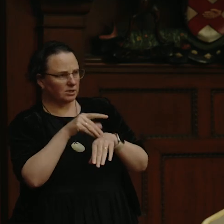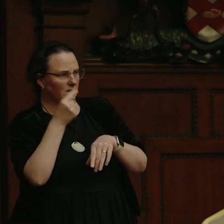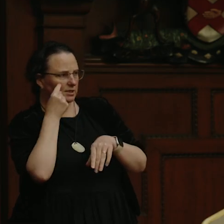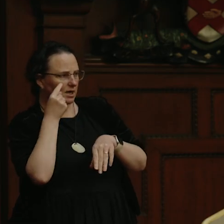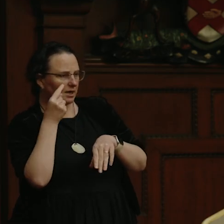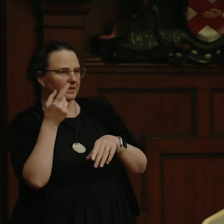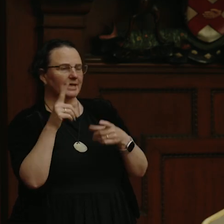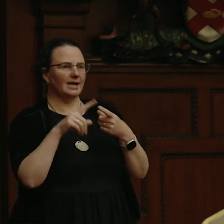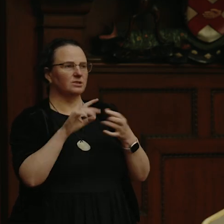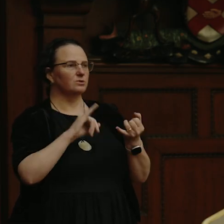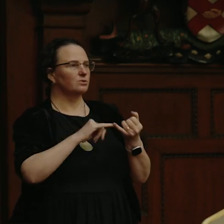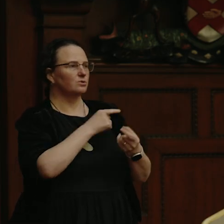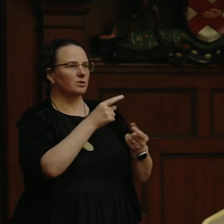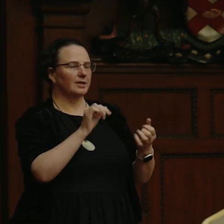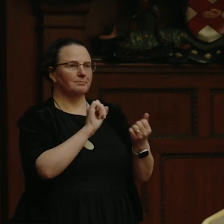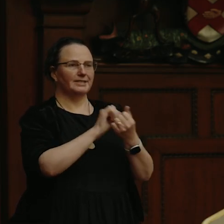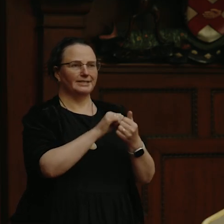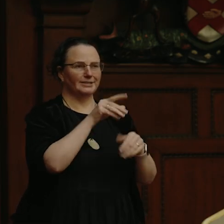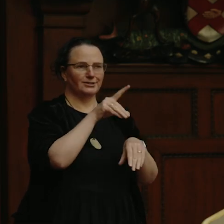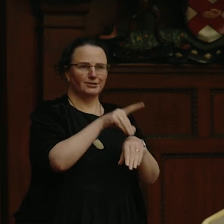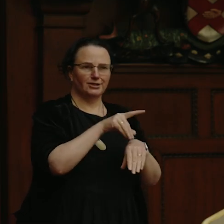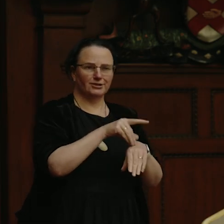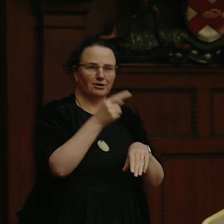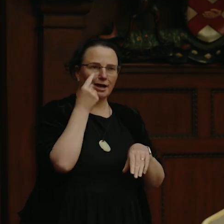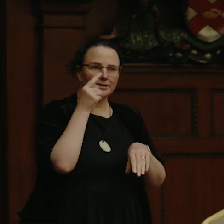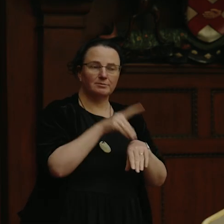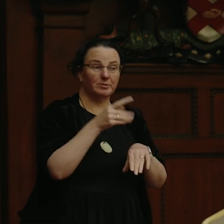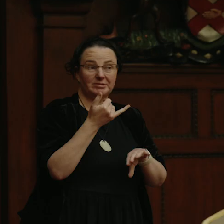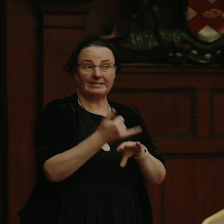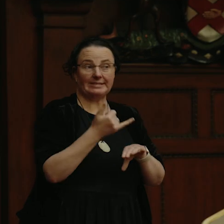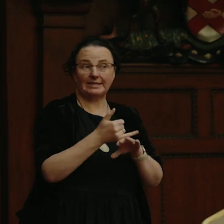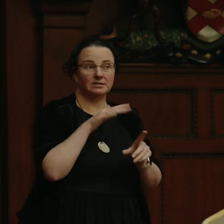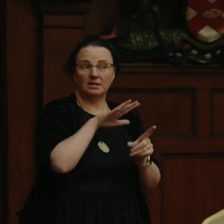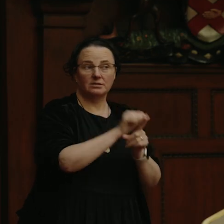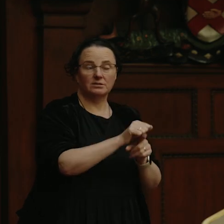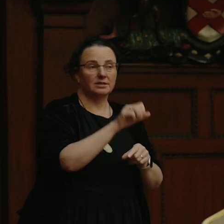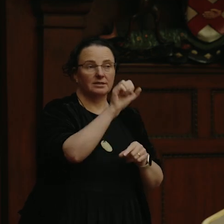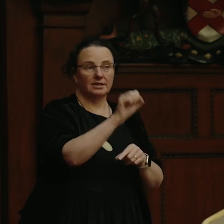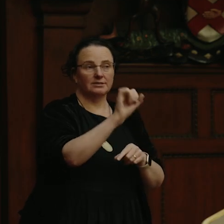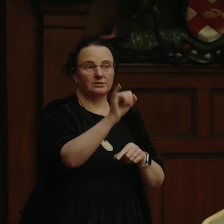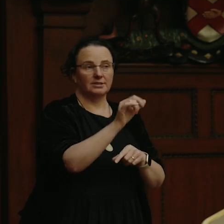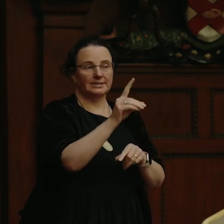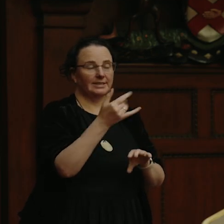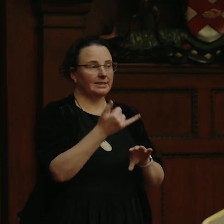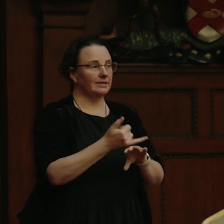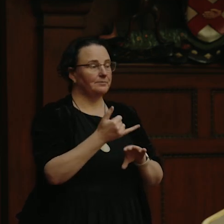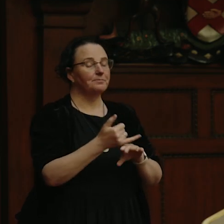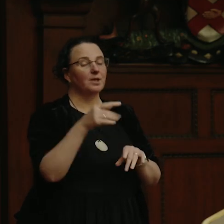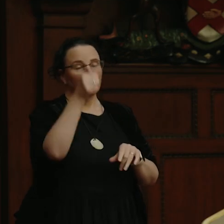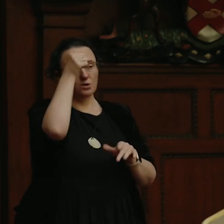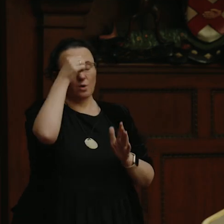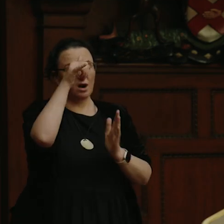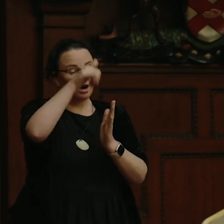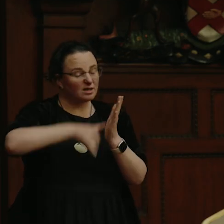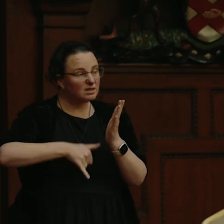and for people who maybe don't have a diagnosis yet? You know, it's known throughout the literature, and